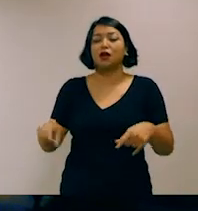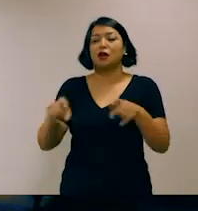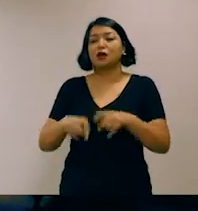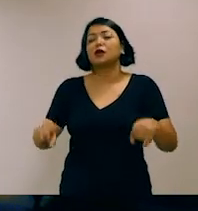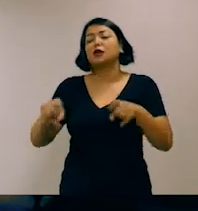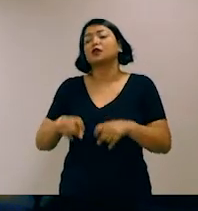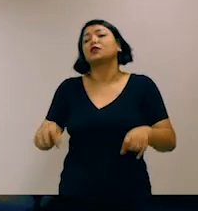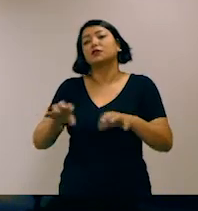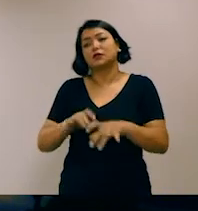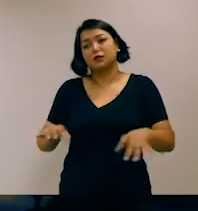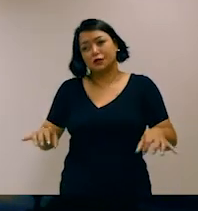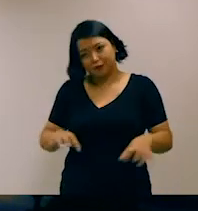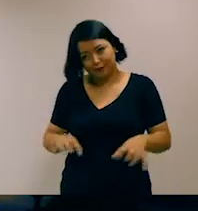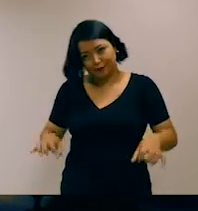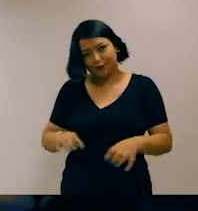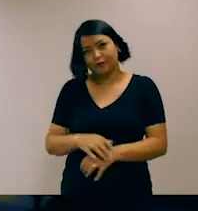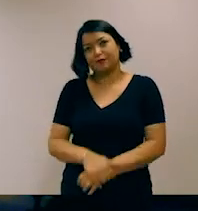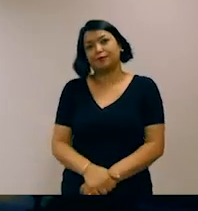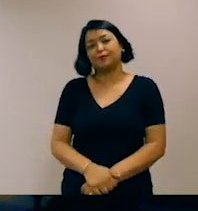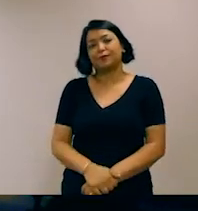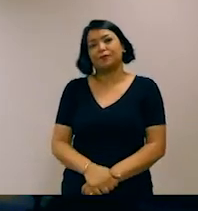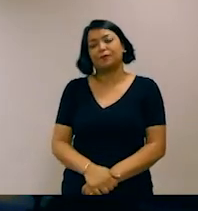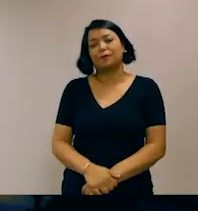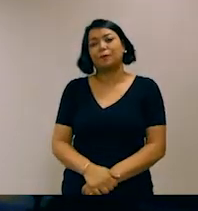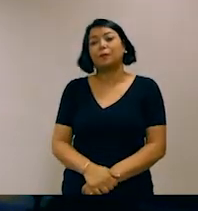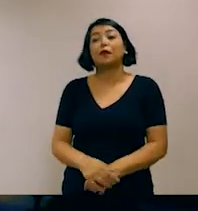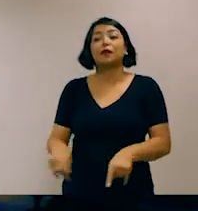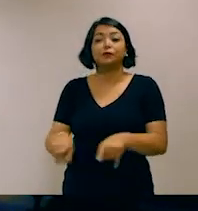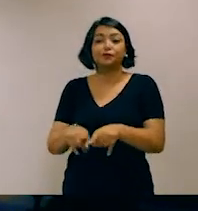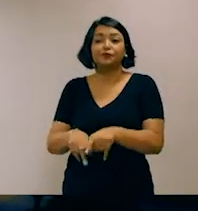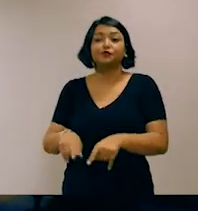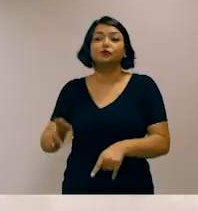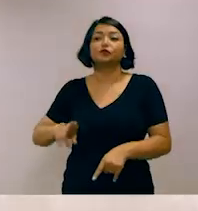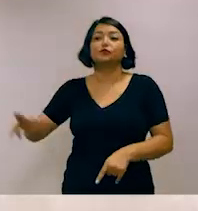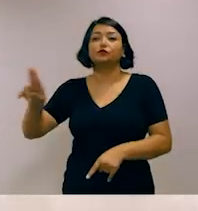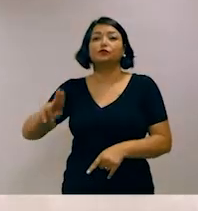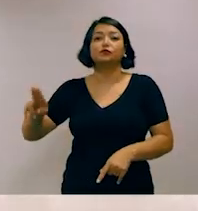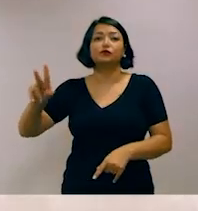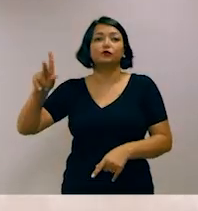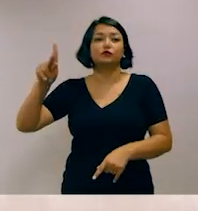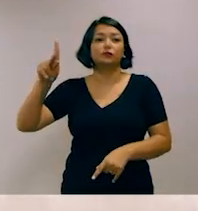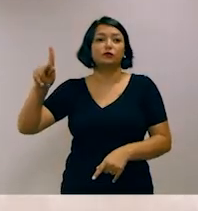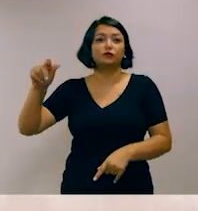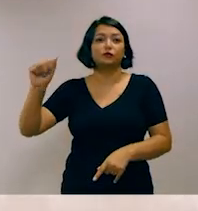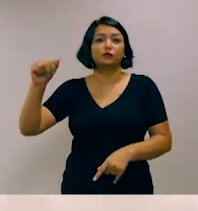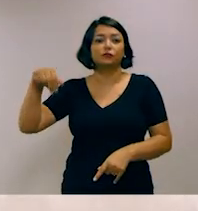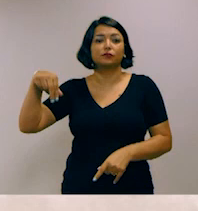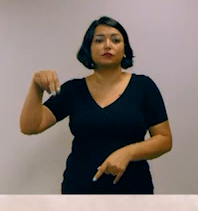work with data science. And so we have Pandas